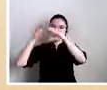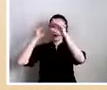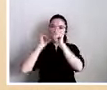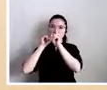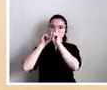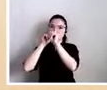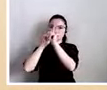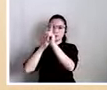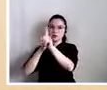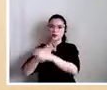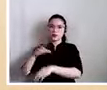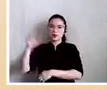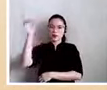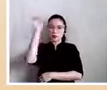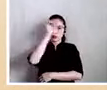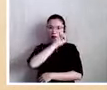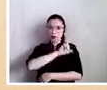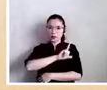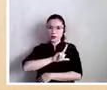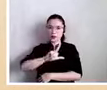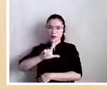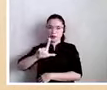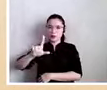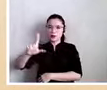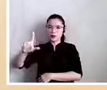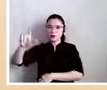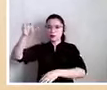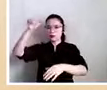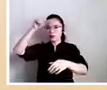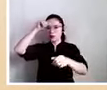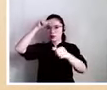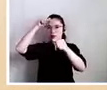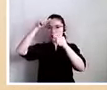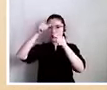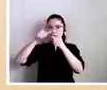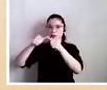nations. The Lord will